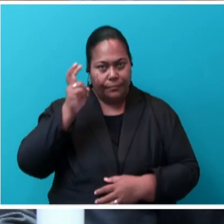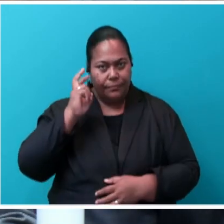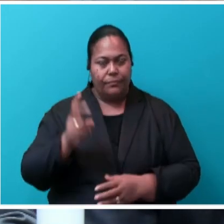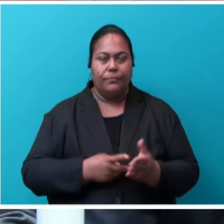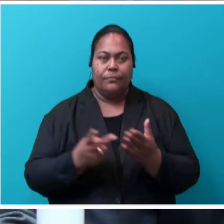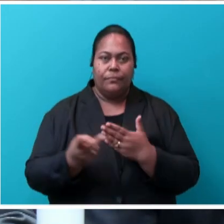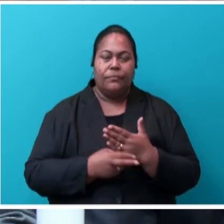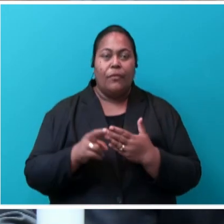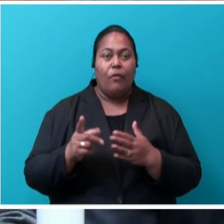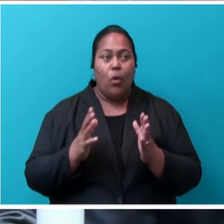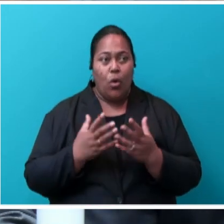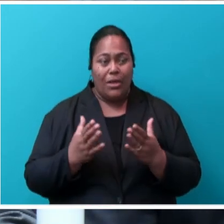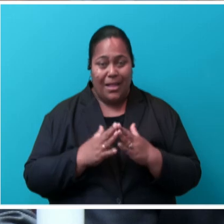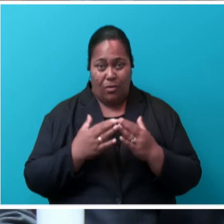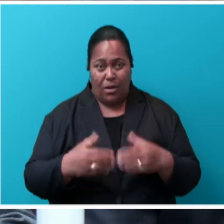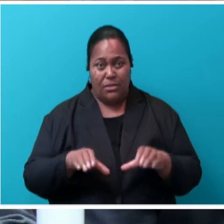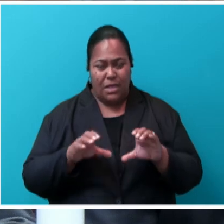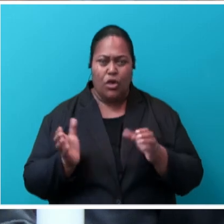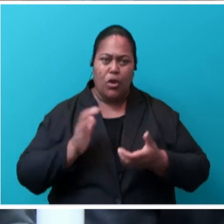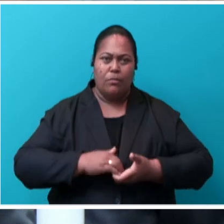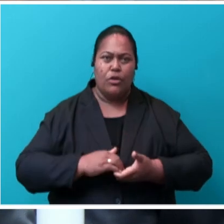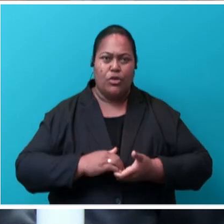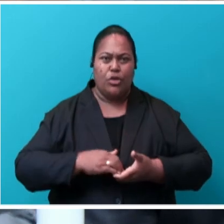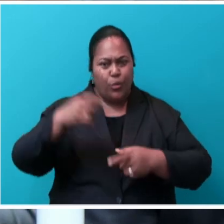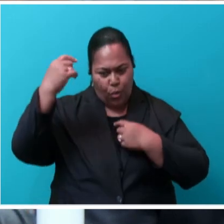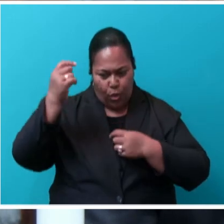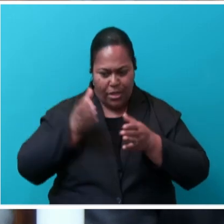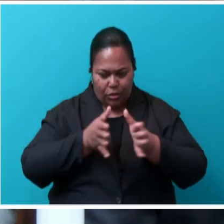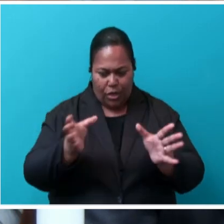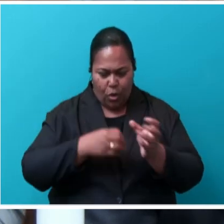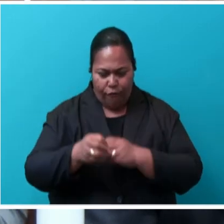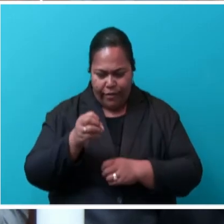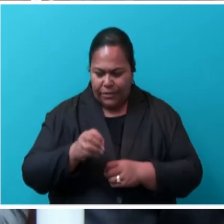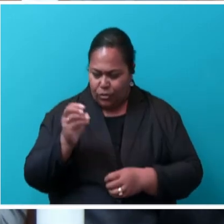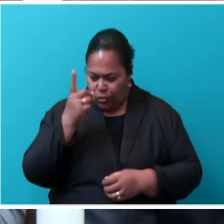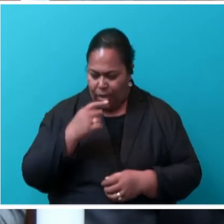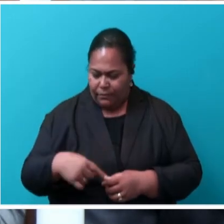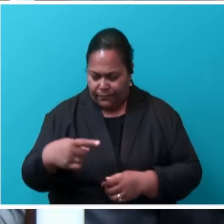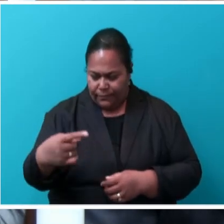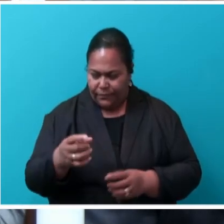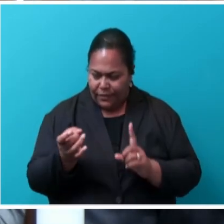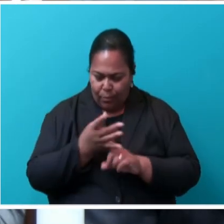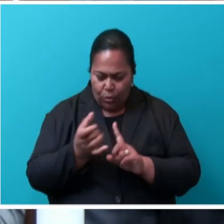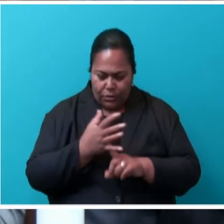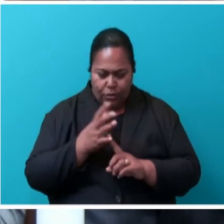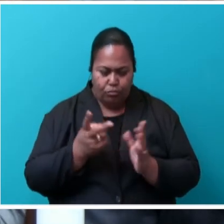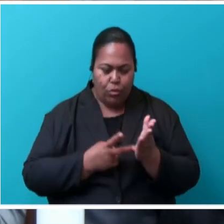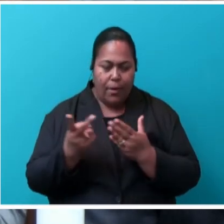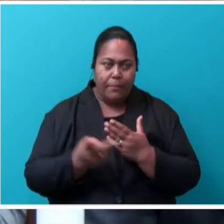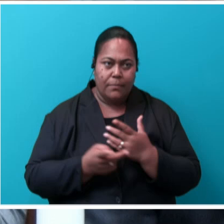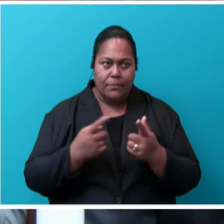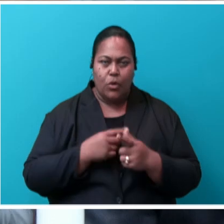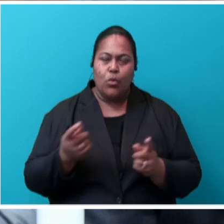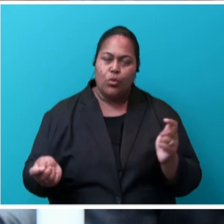councils in collaboration with Office of the Auditor-General to carry out some of the very important programs that will